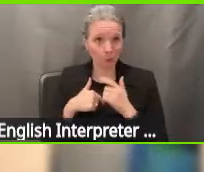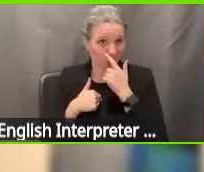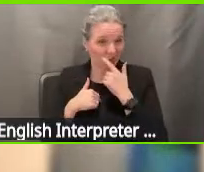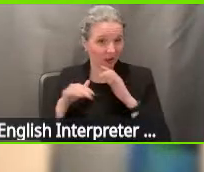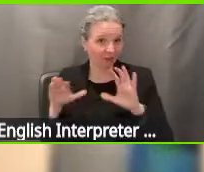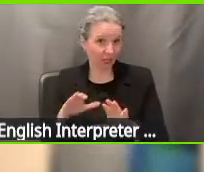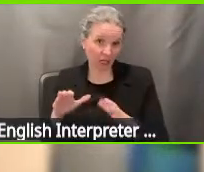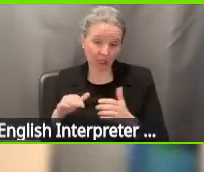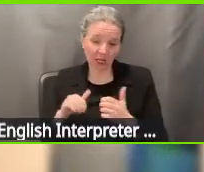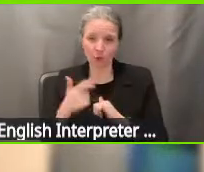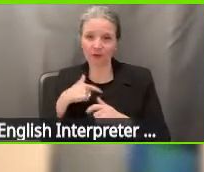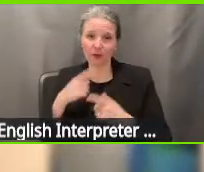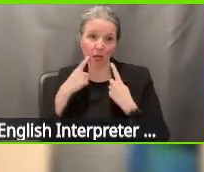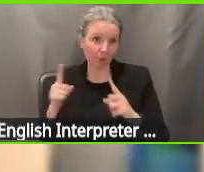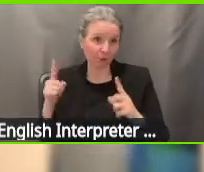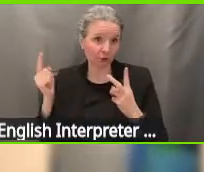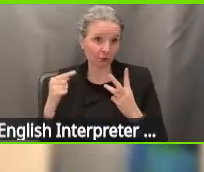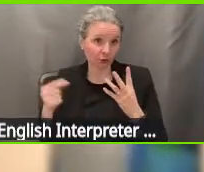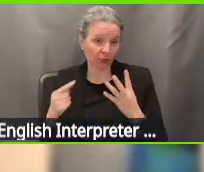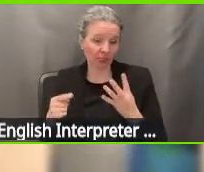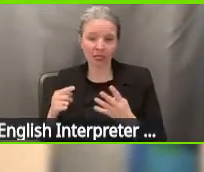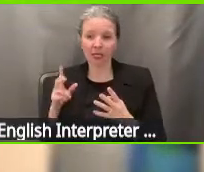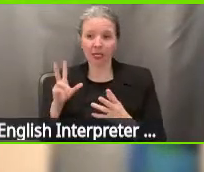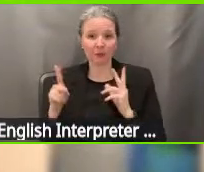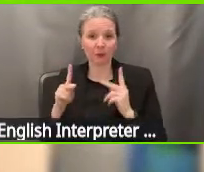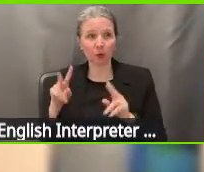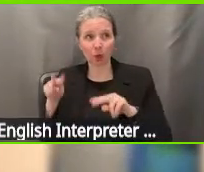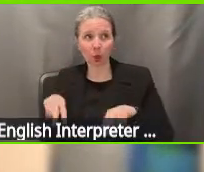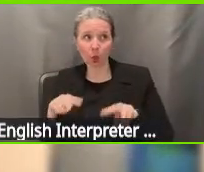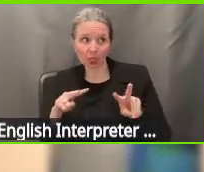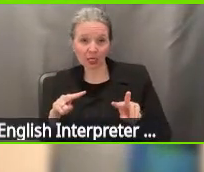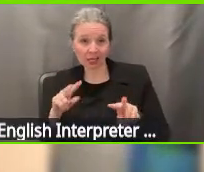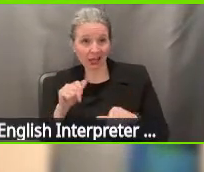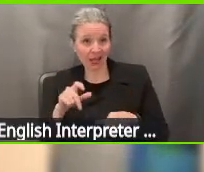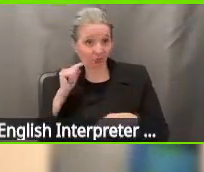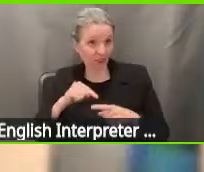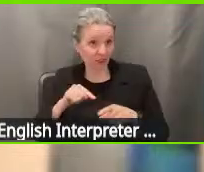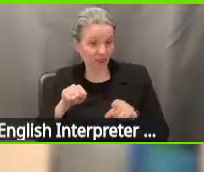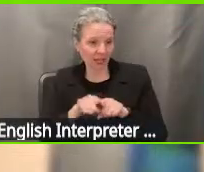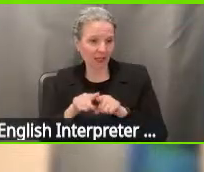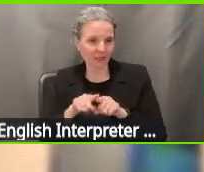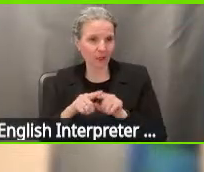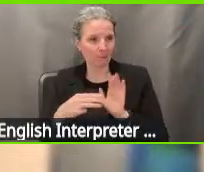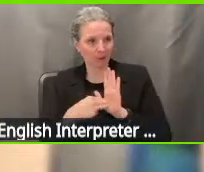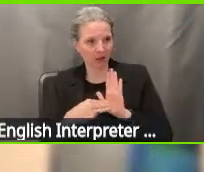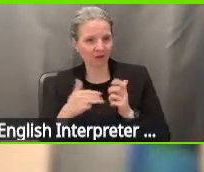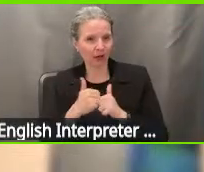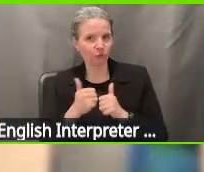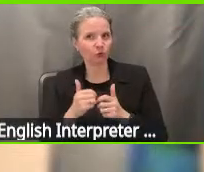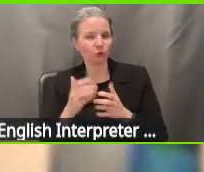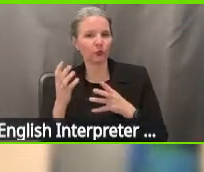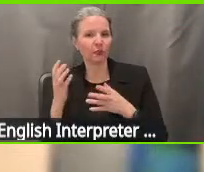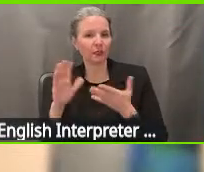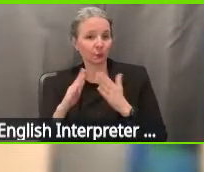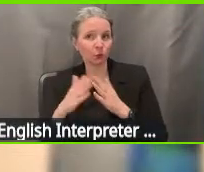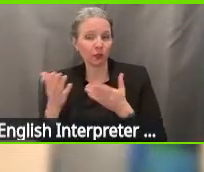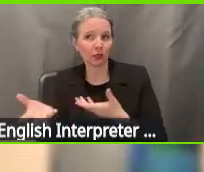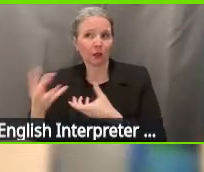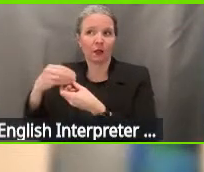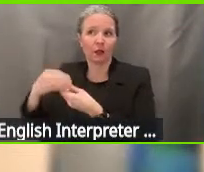done and how we have accomplished things, and folks are looking at this as a model of how to get the community